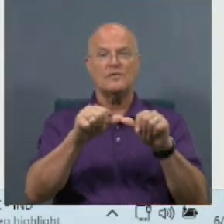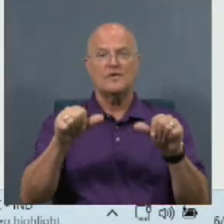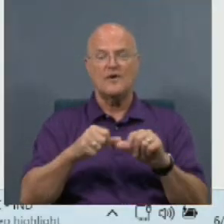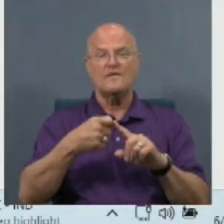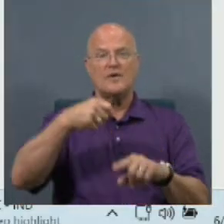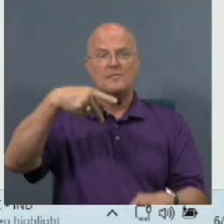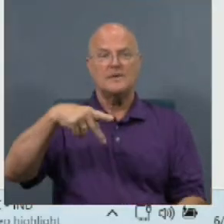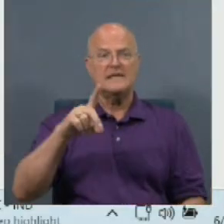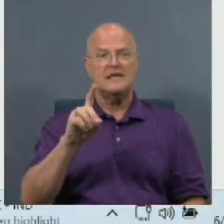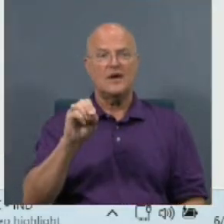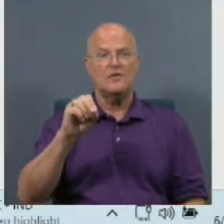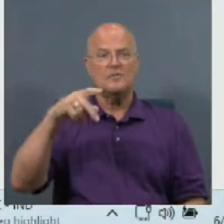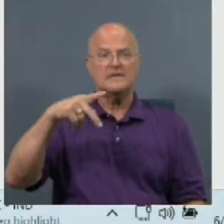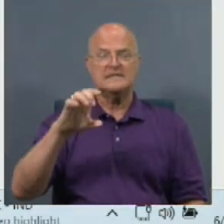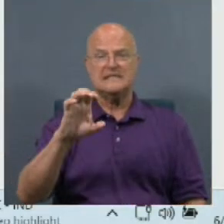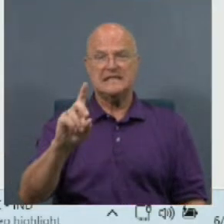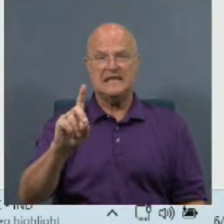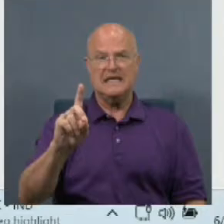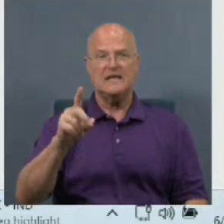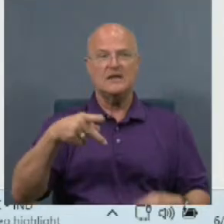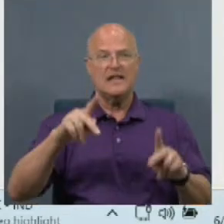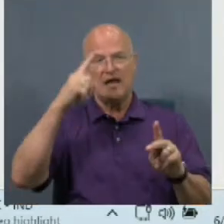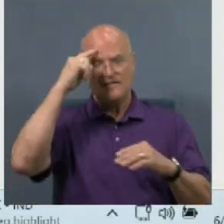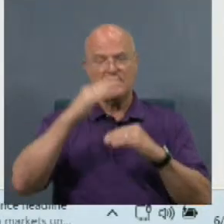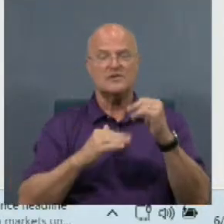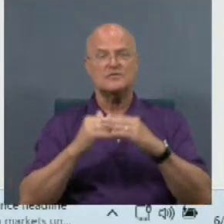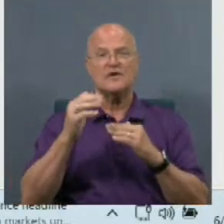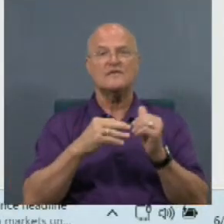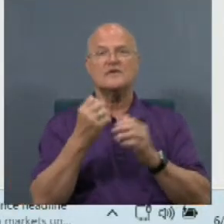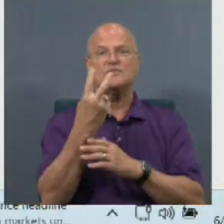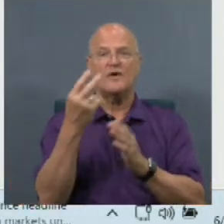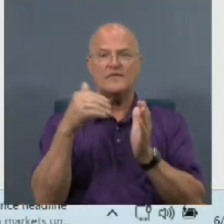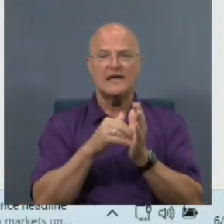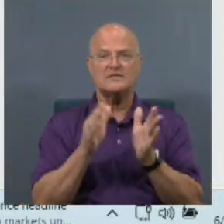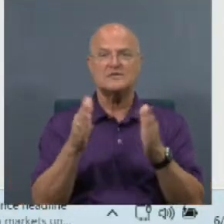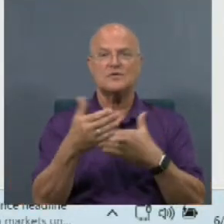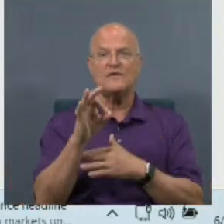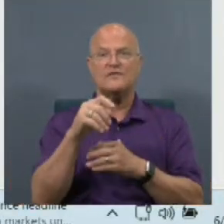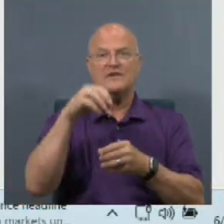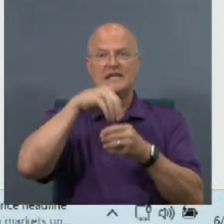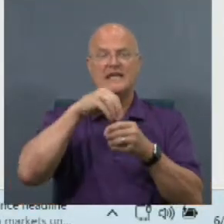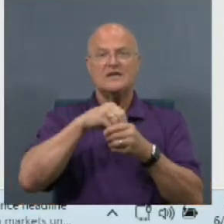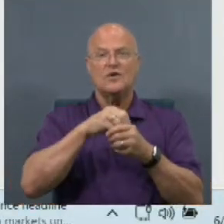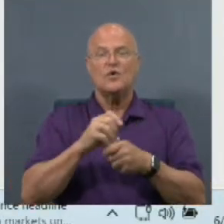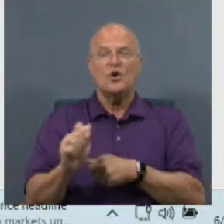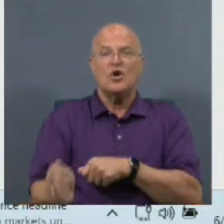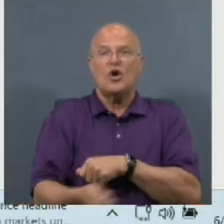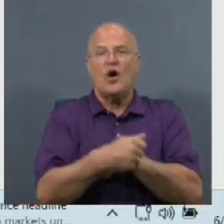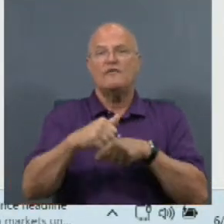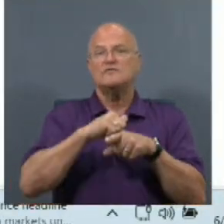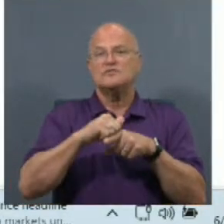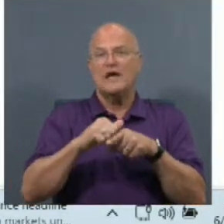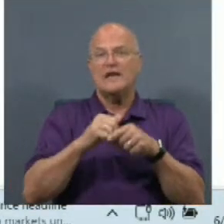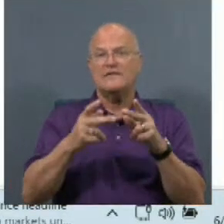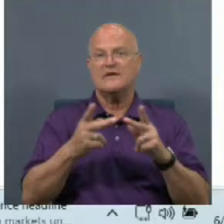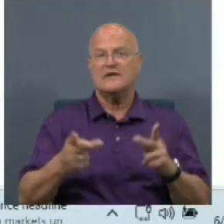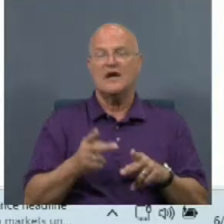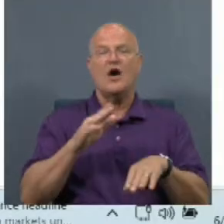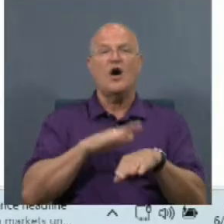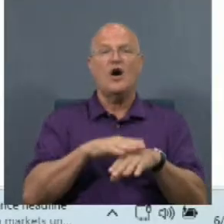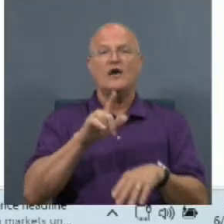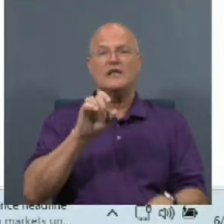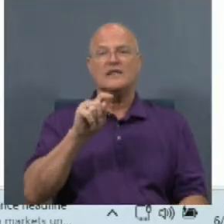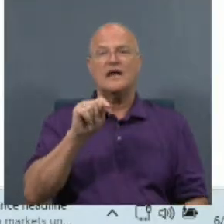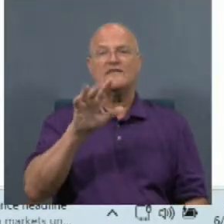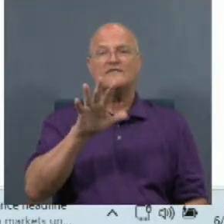from PDO to PCD to allow for the construction of a 12,000 square foot indoor golf training facility on